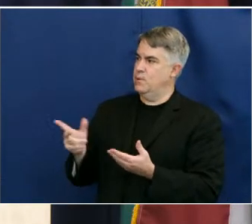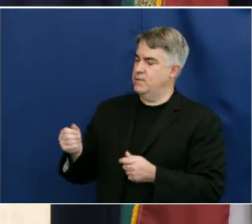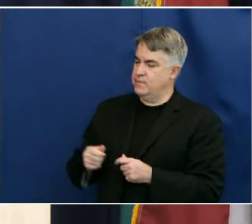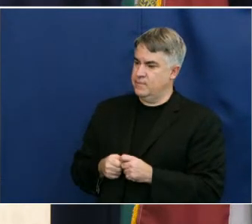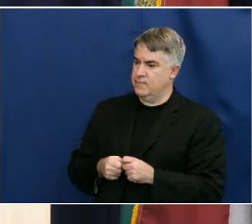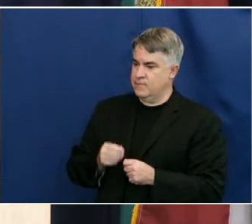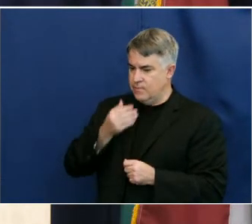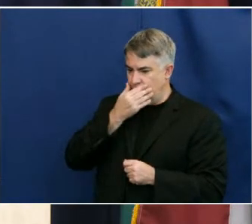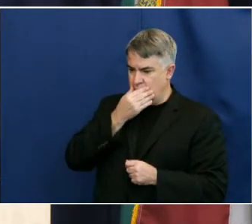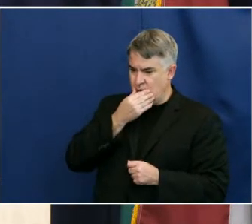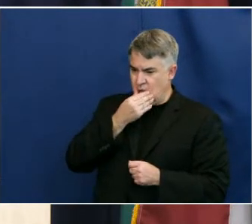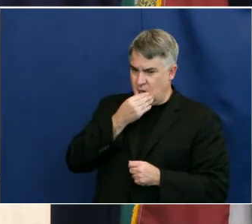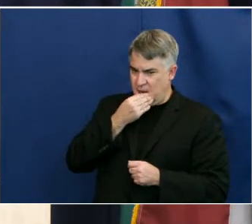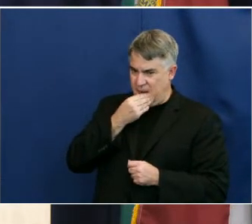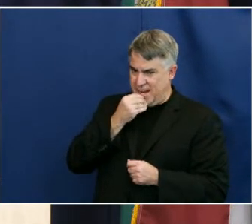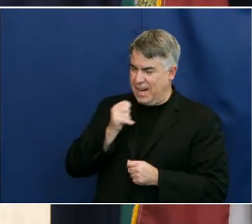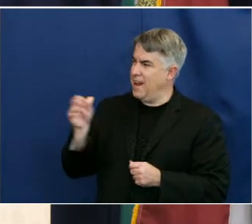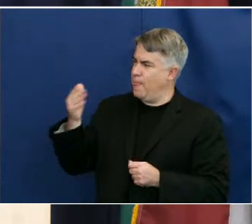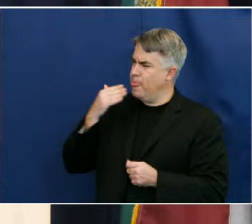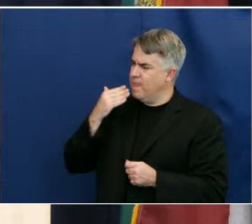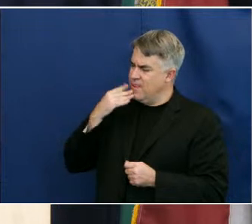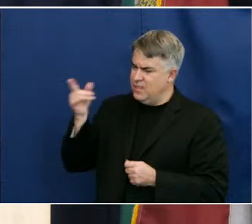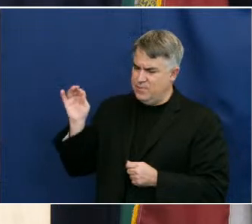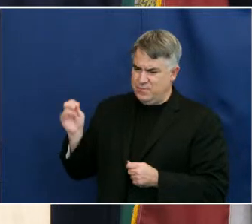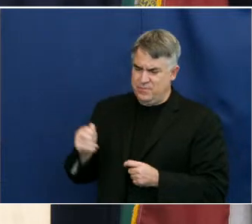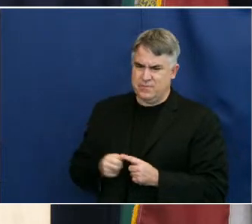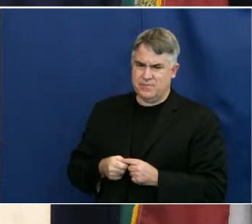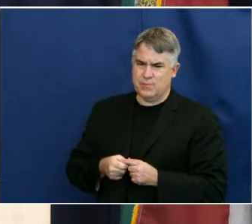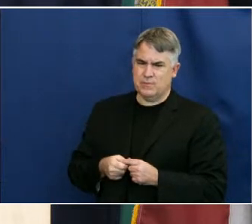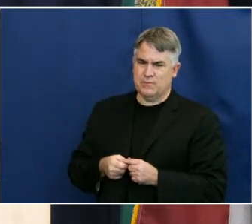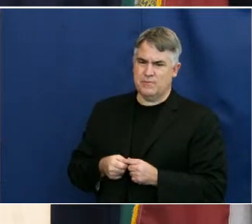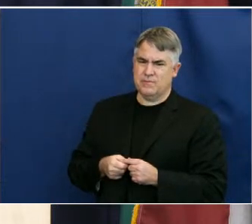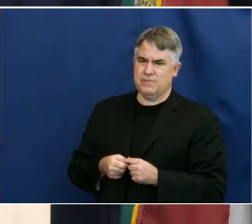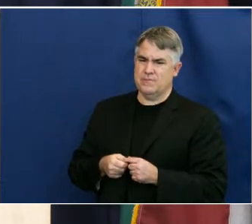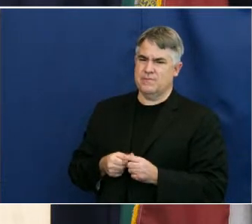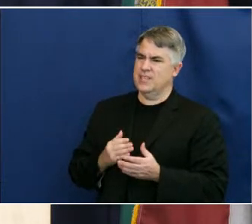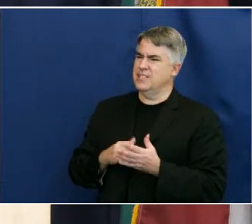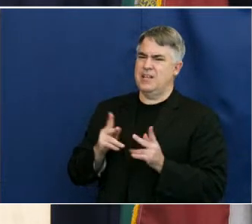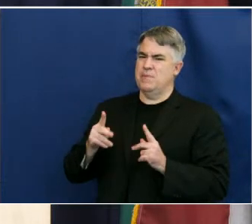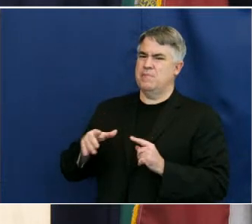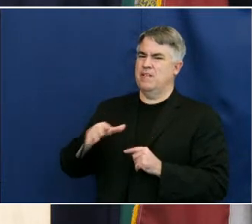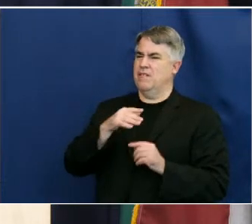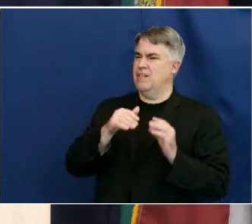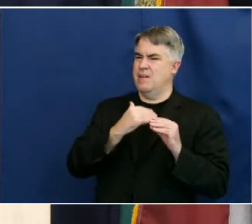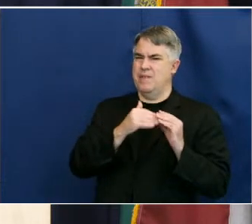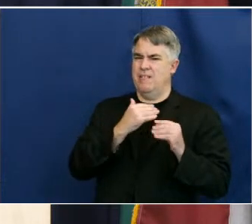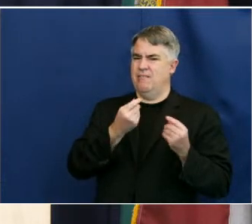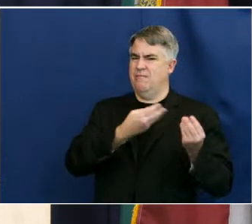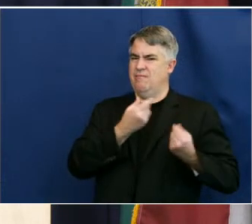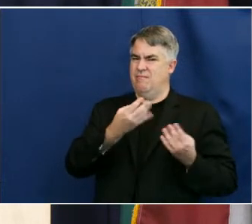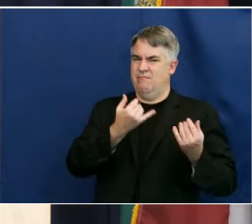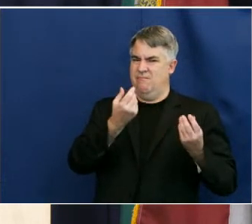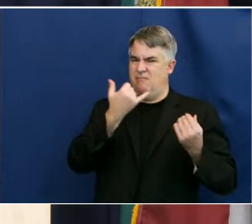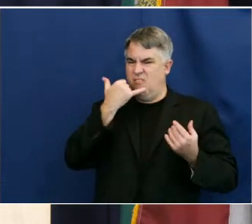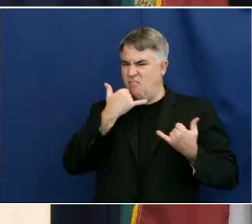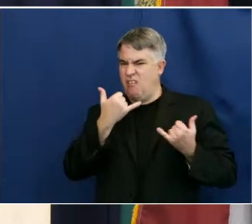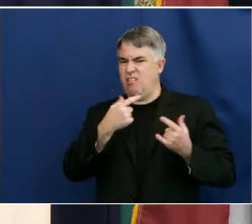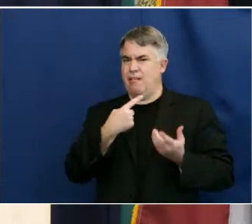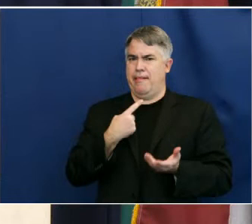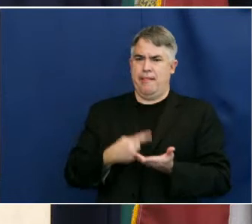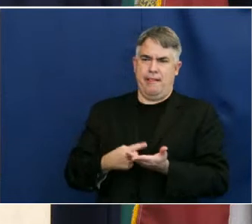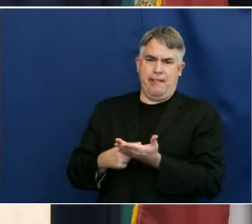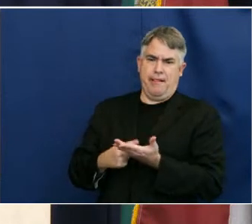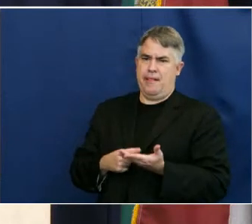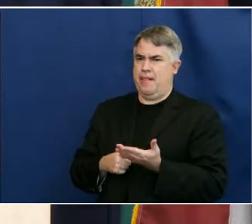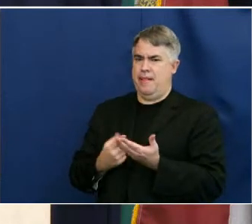Thanks for taking my call. Getting a fair number of emails and phone calls today from folks who are stuck in line